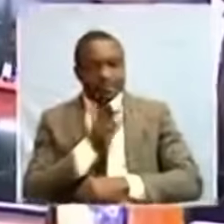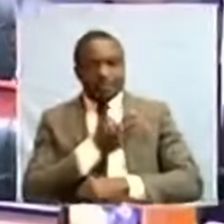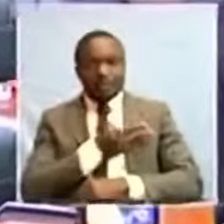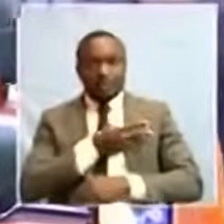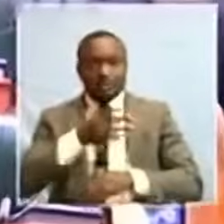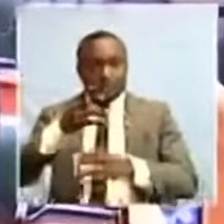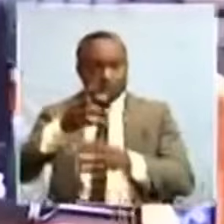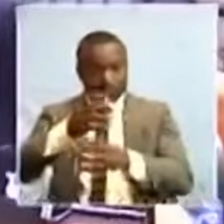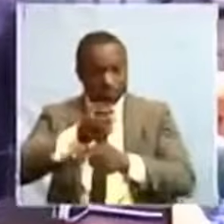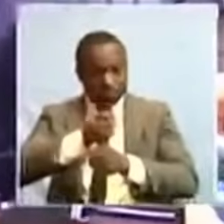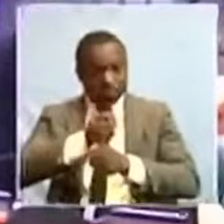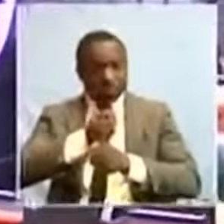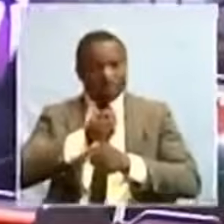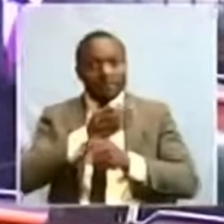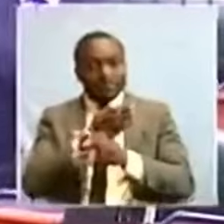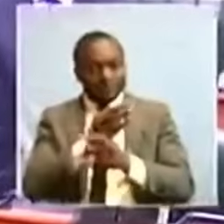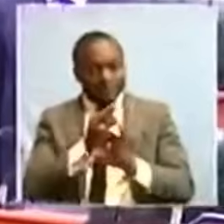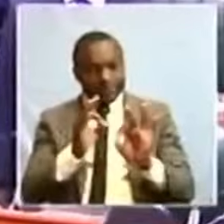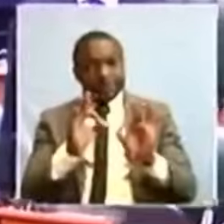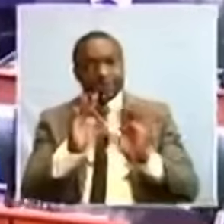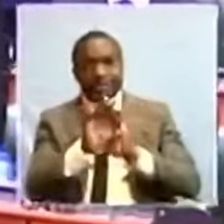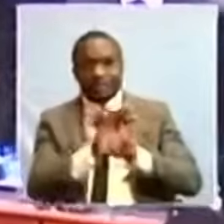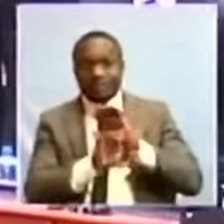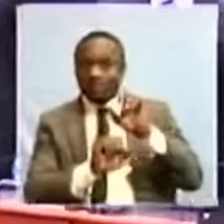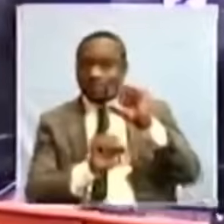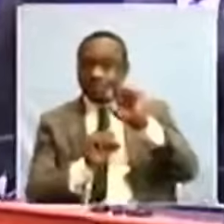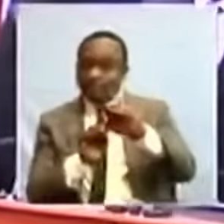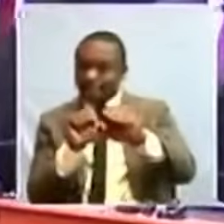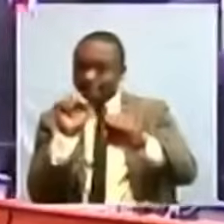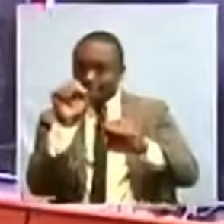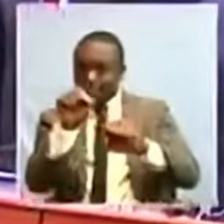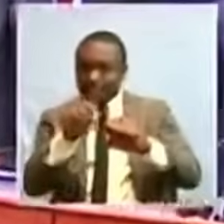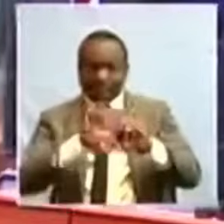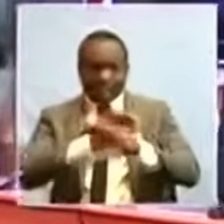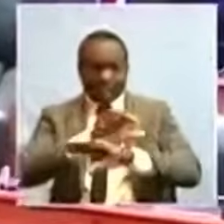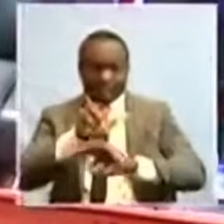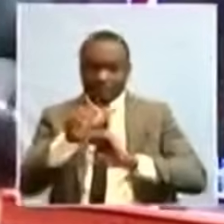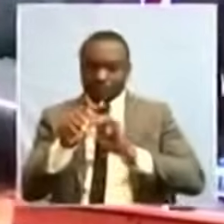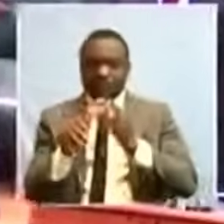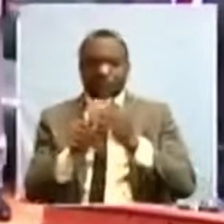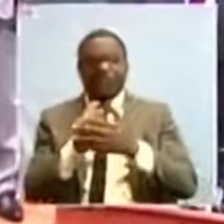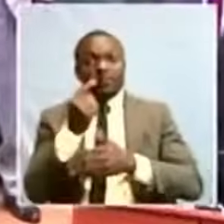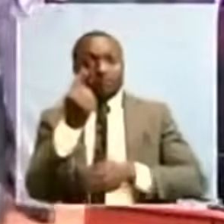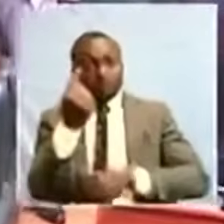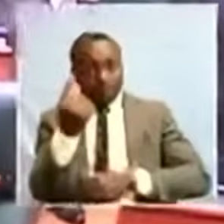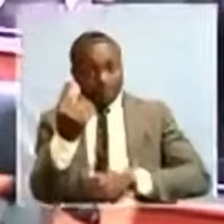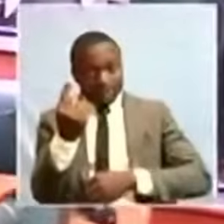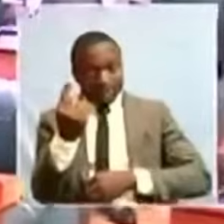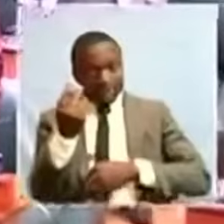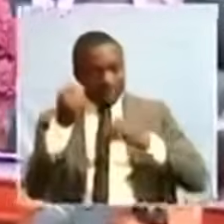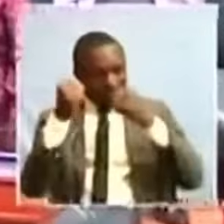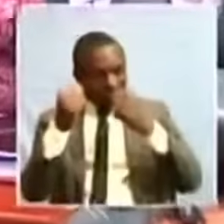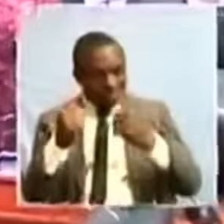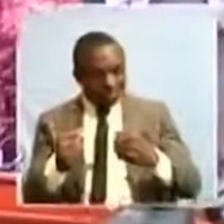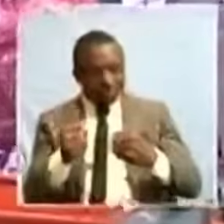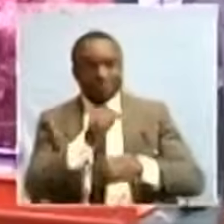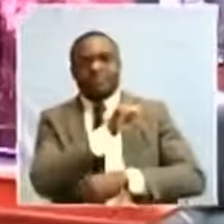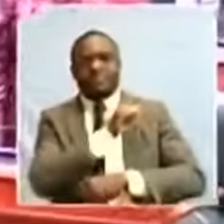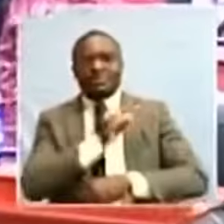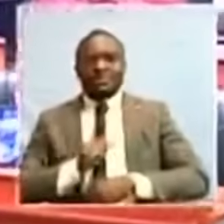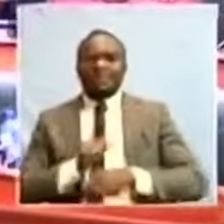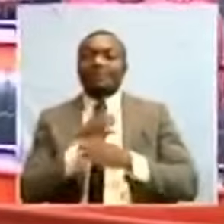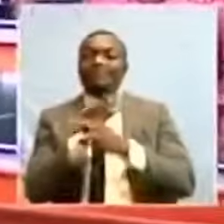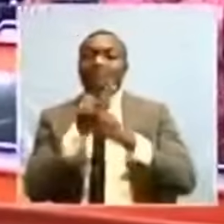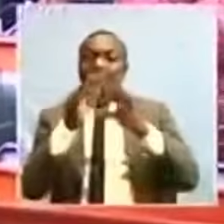We want freedom's side, oh, and